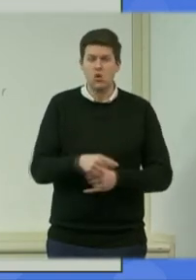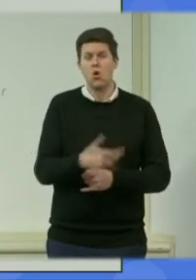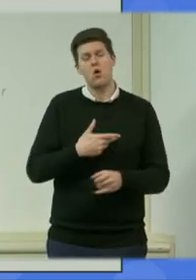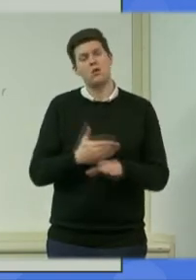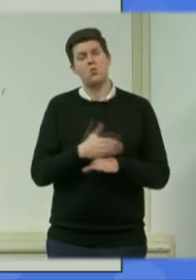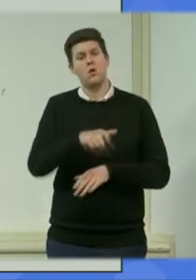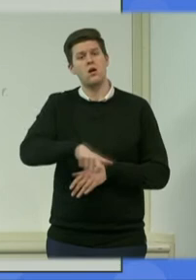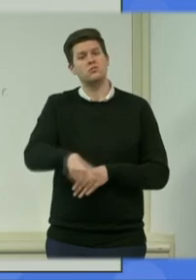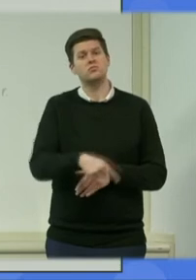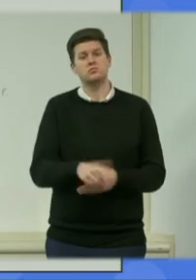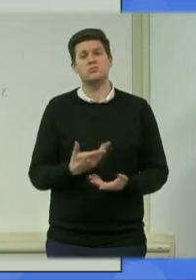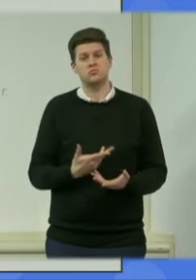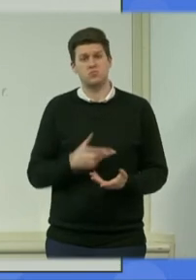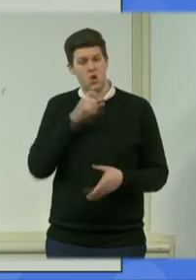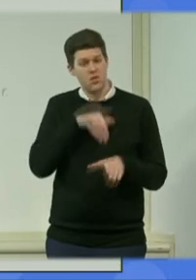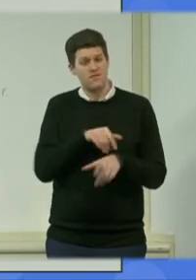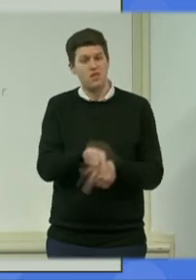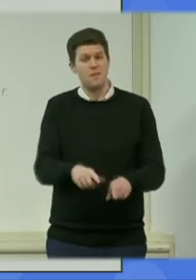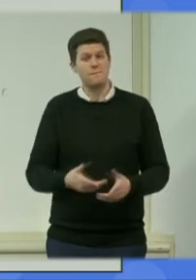will it end up affecting the workers down the line?